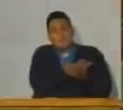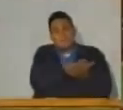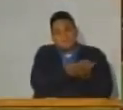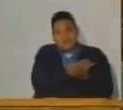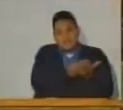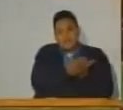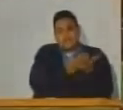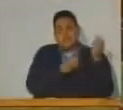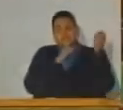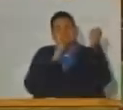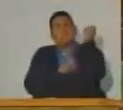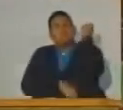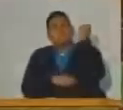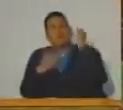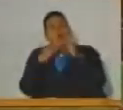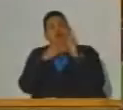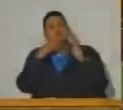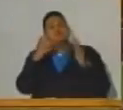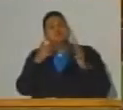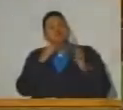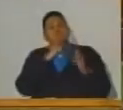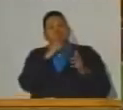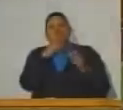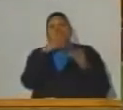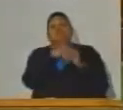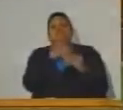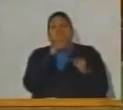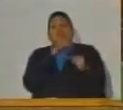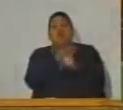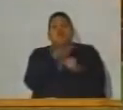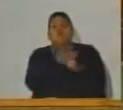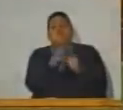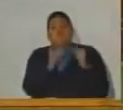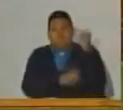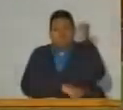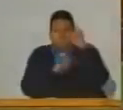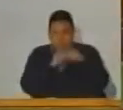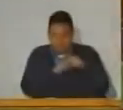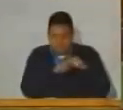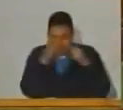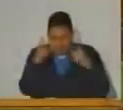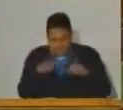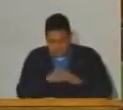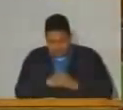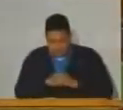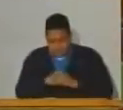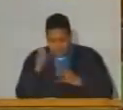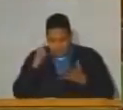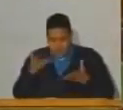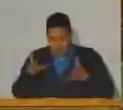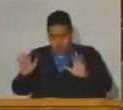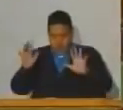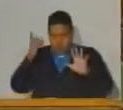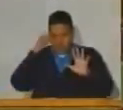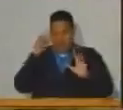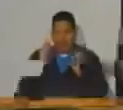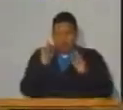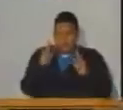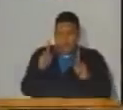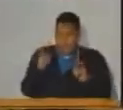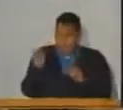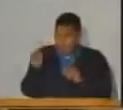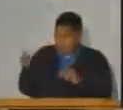the prosecution against manifestly inadequate sentences. This will allow for a retrial